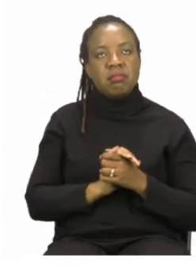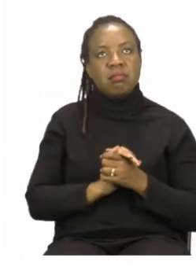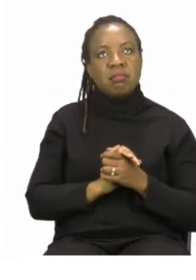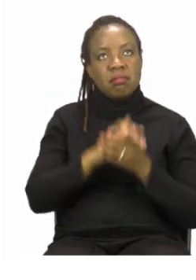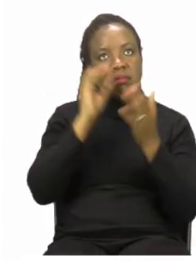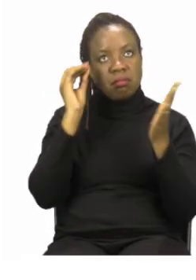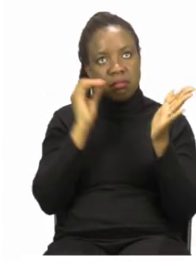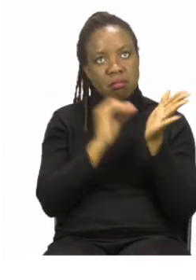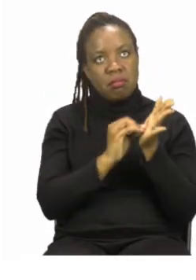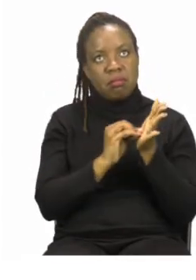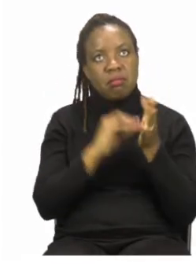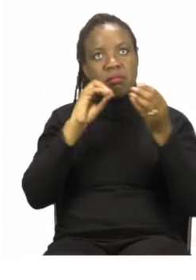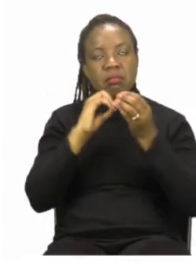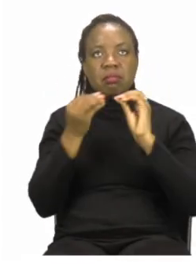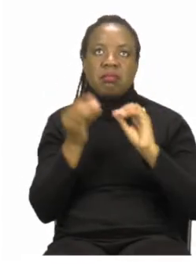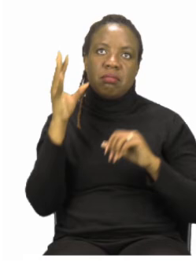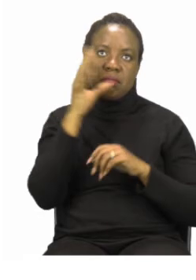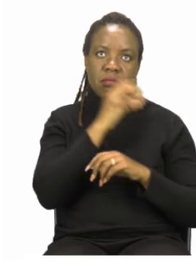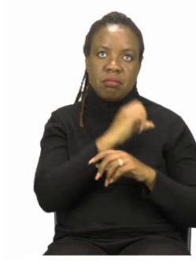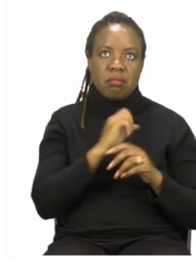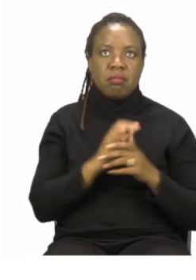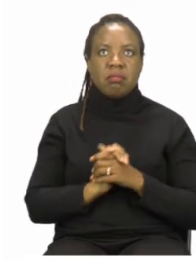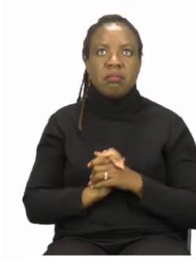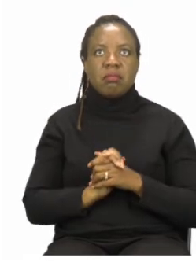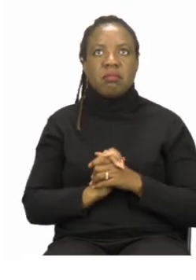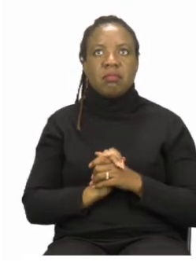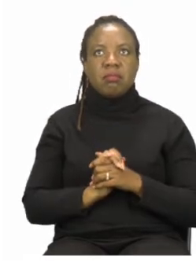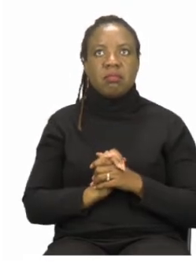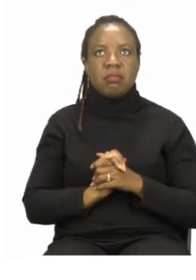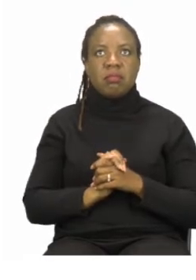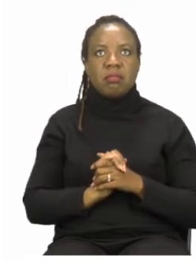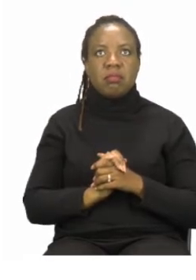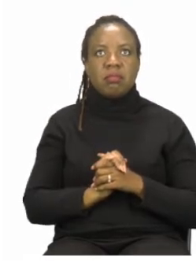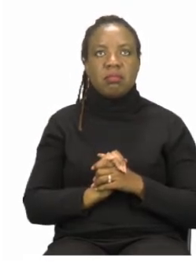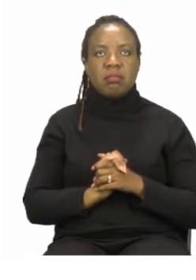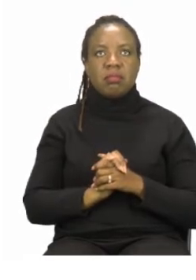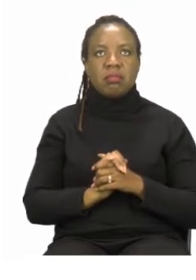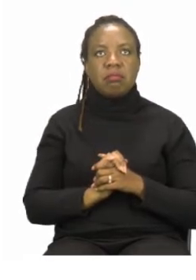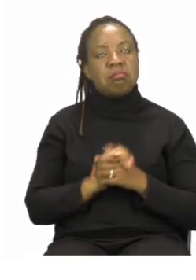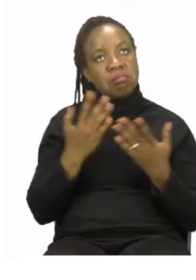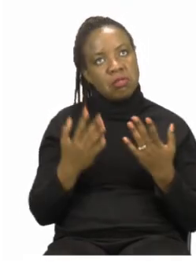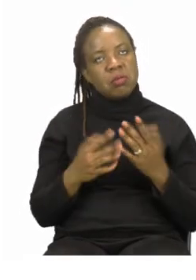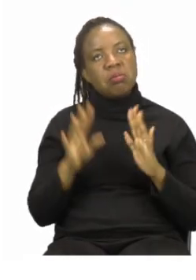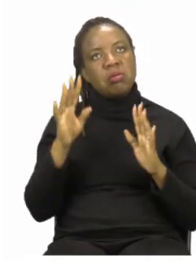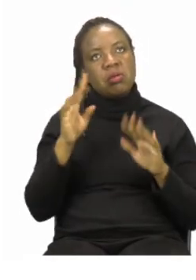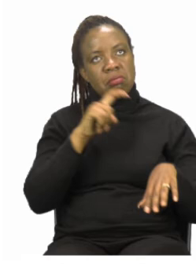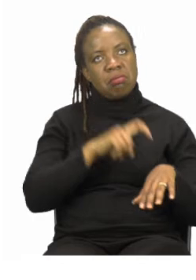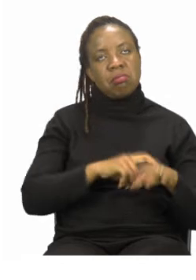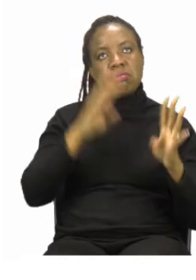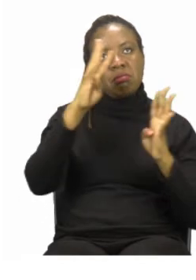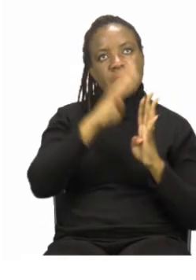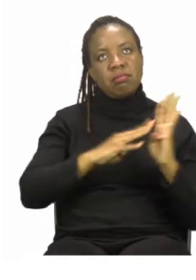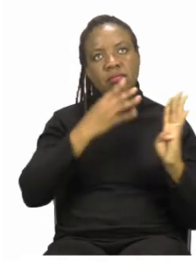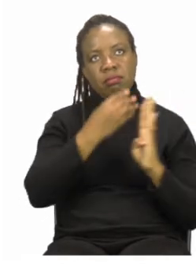number. But this time, instead of just filling in any number, we are going to be doing our times tables. So